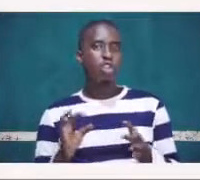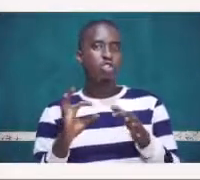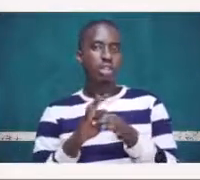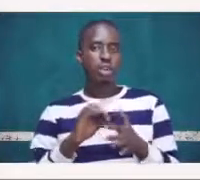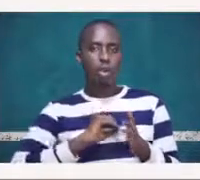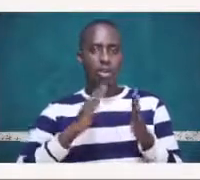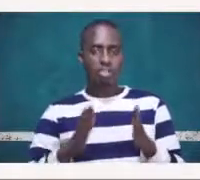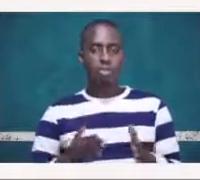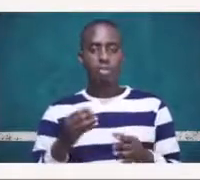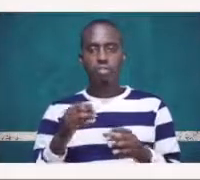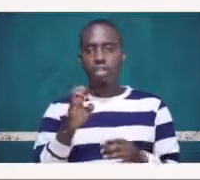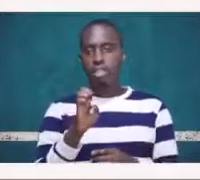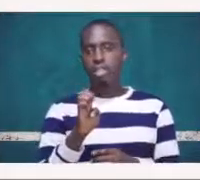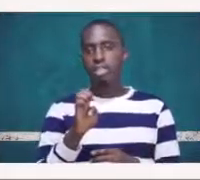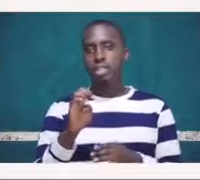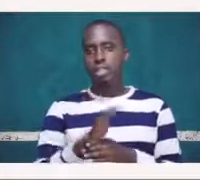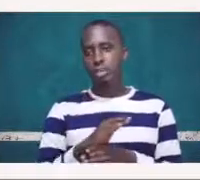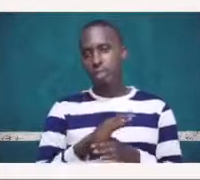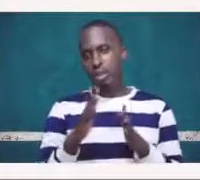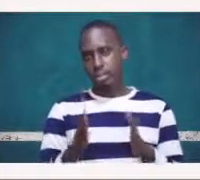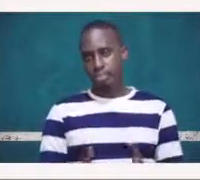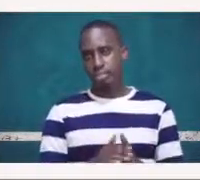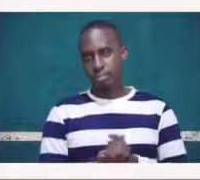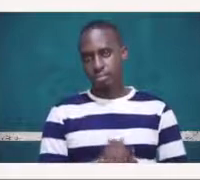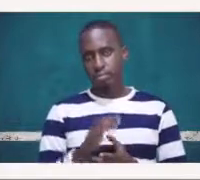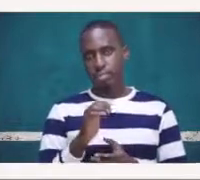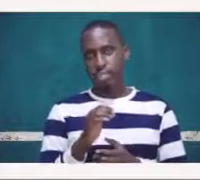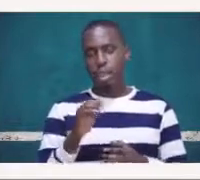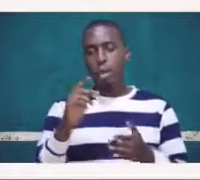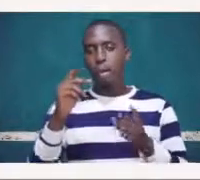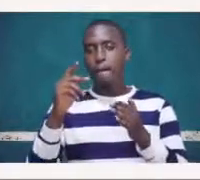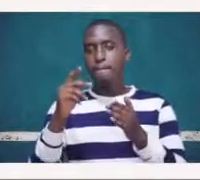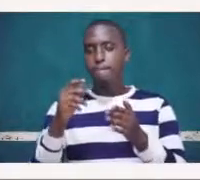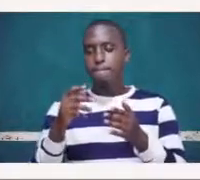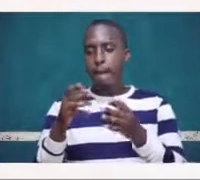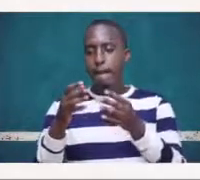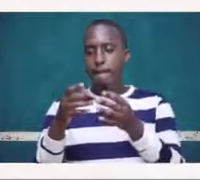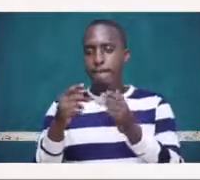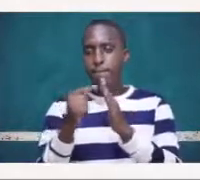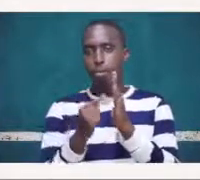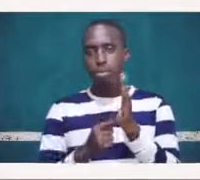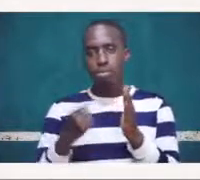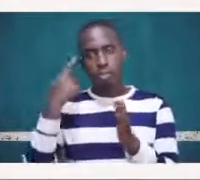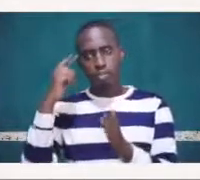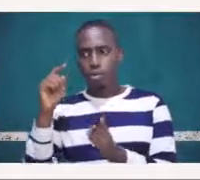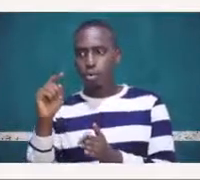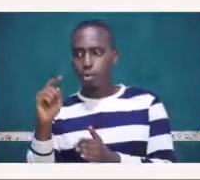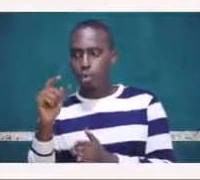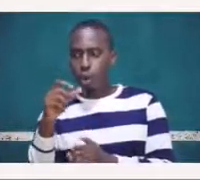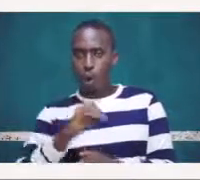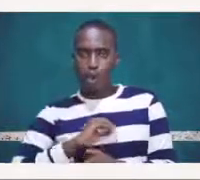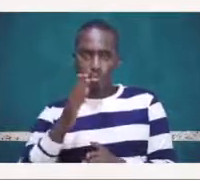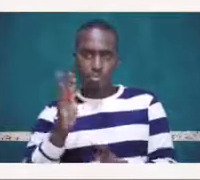of enterprises. Joint ownership of enterprise, a property owned by 2 or more people. For